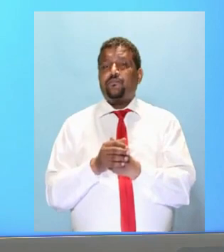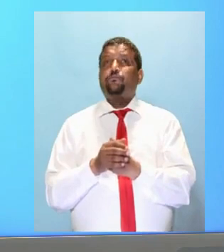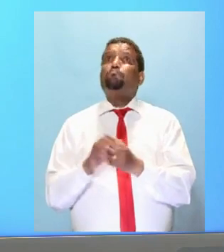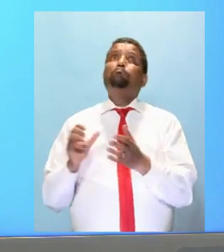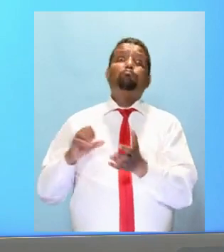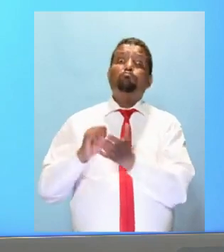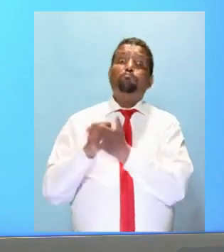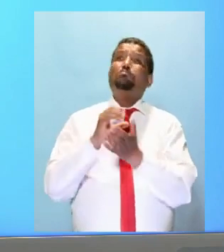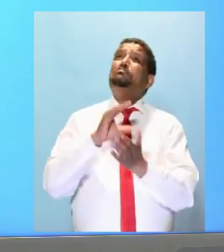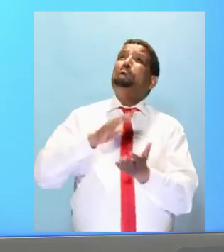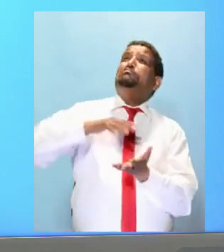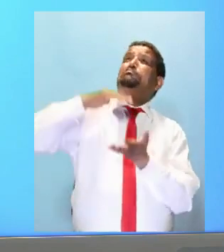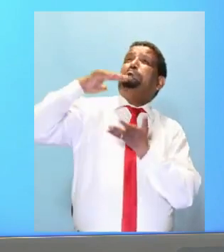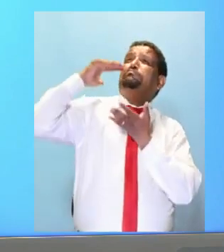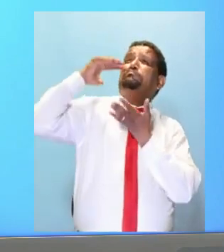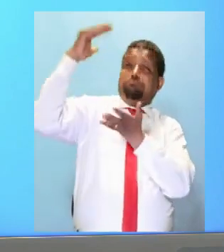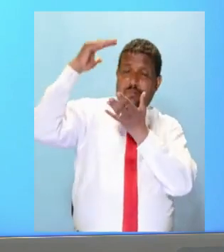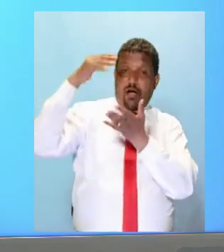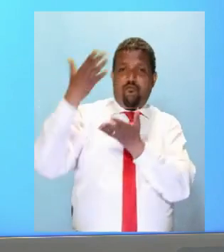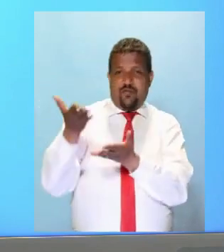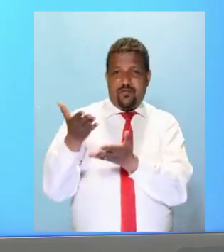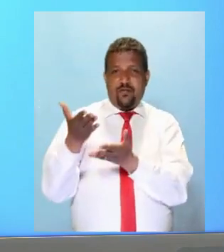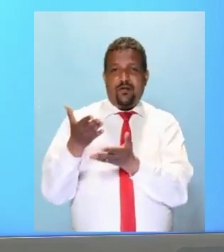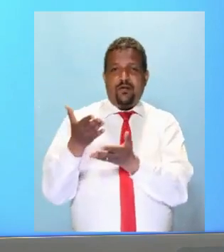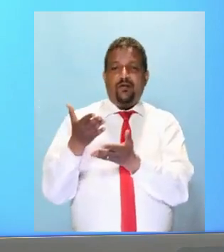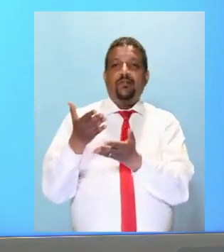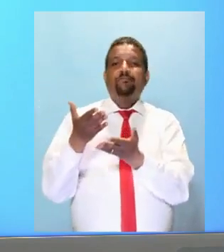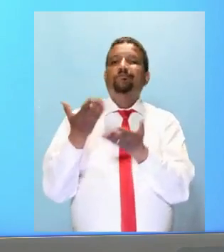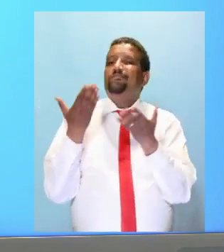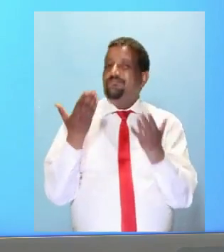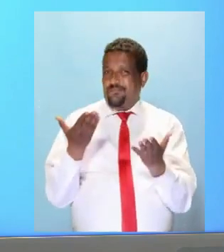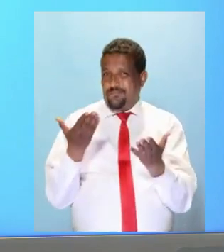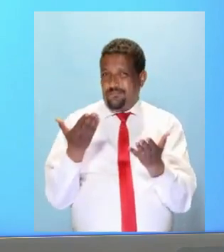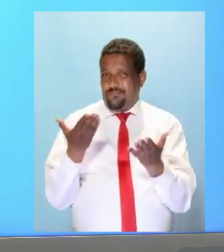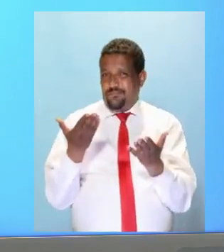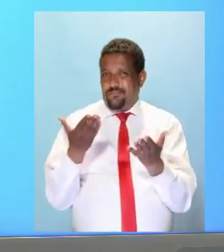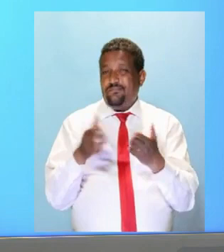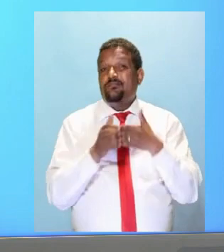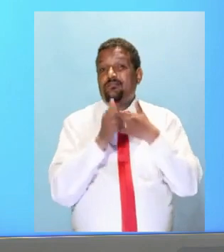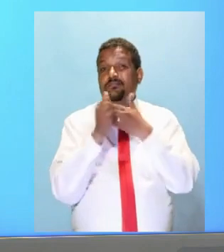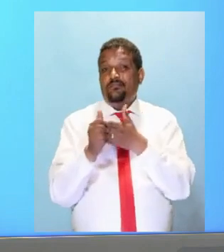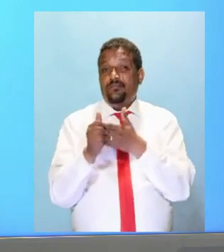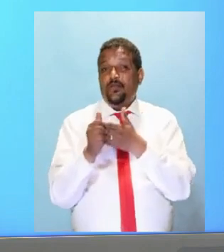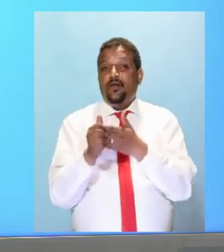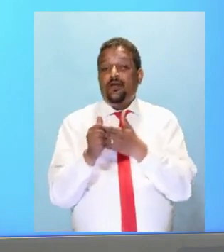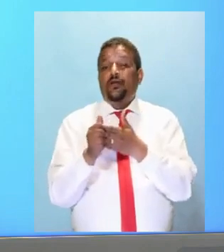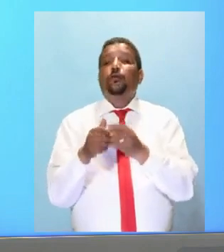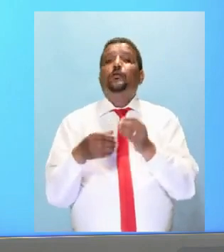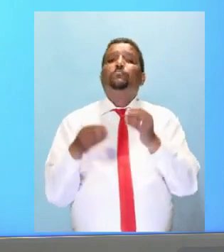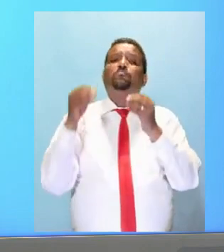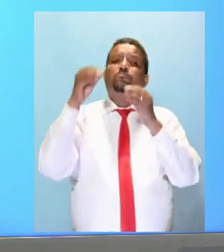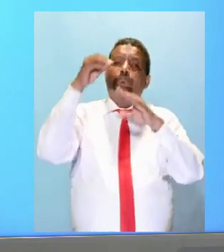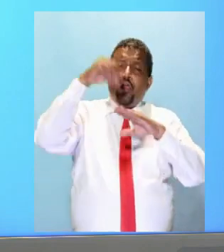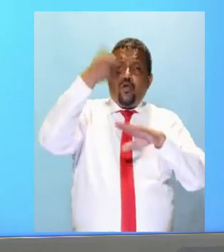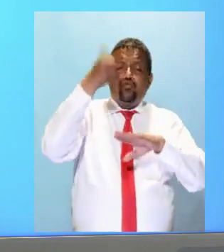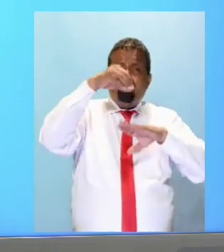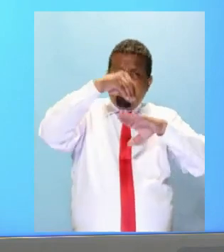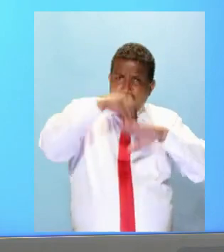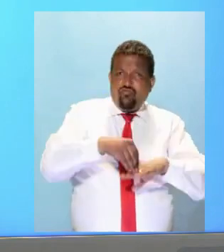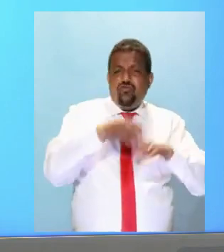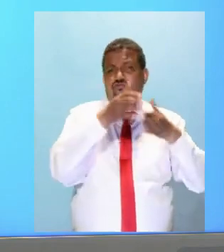boom or peak and it leads to depression or throw. That